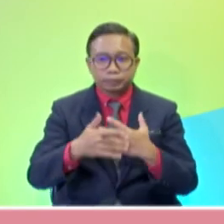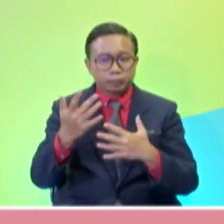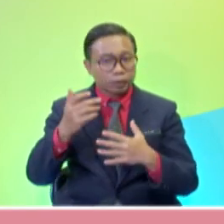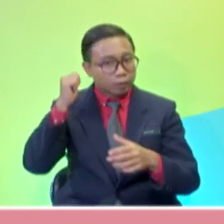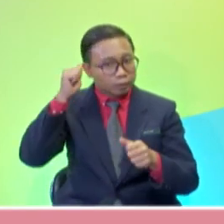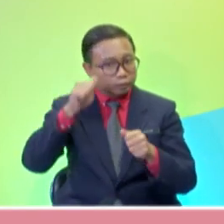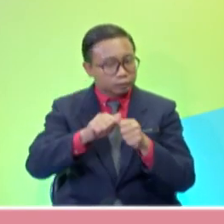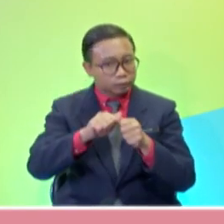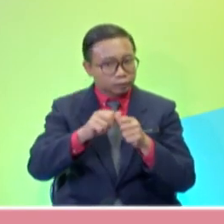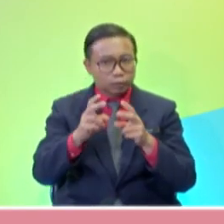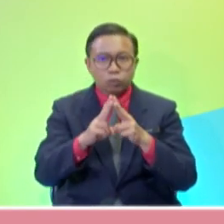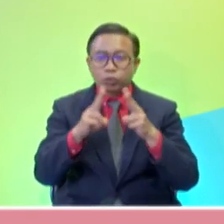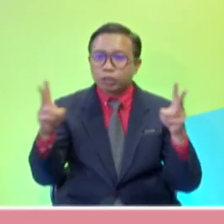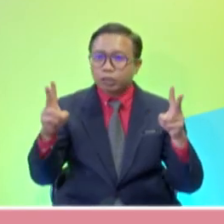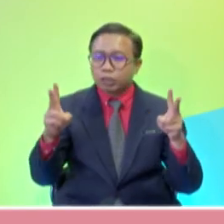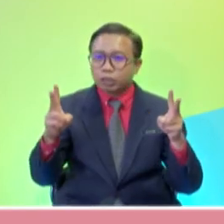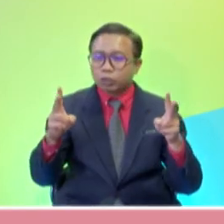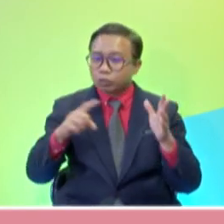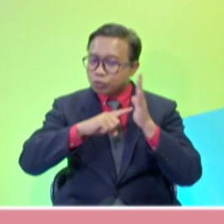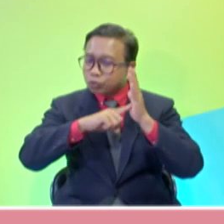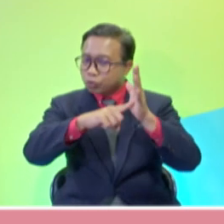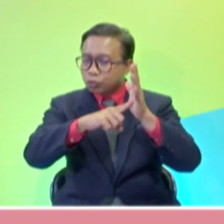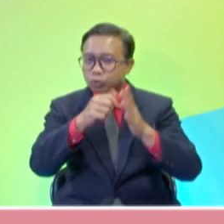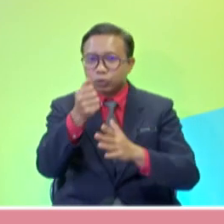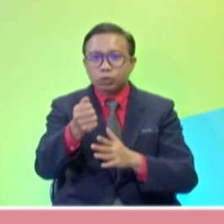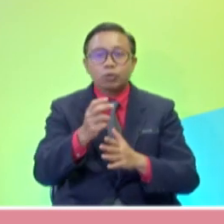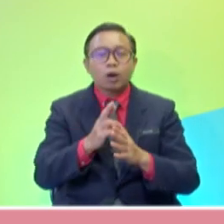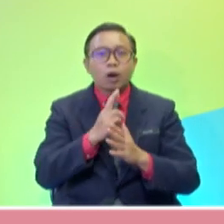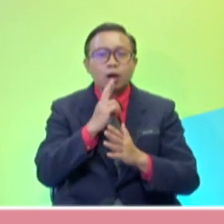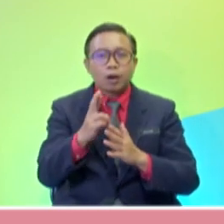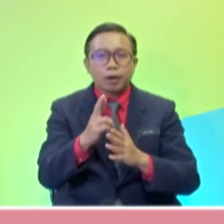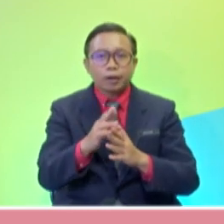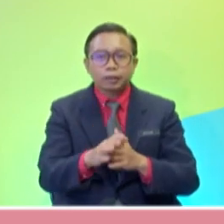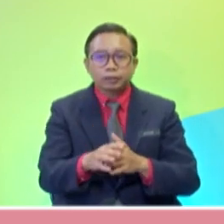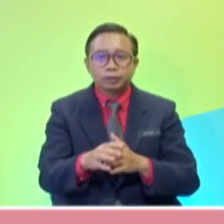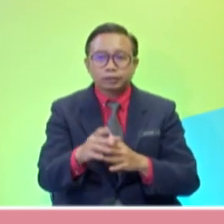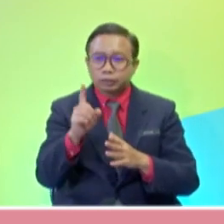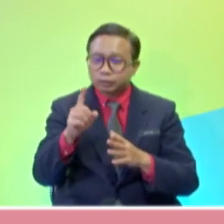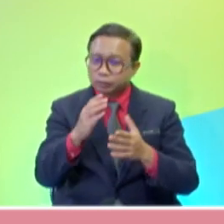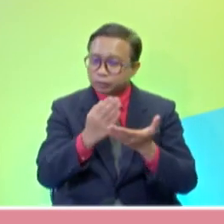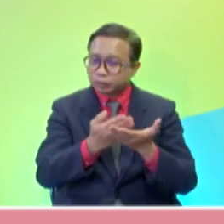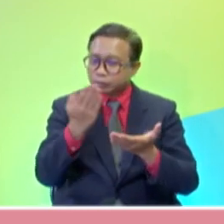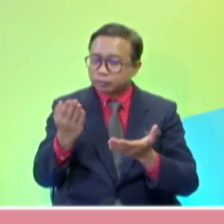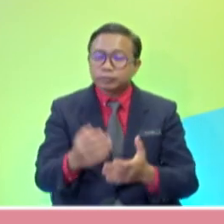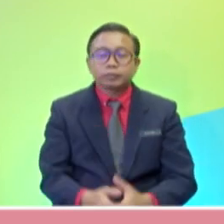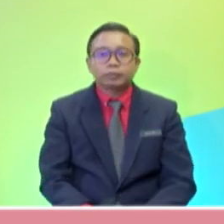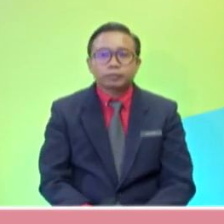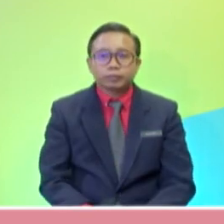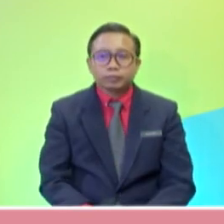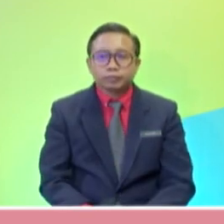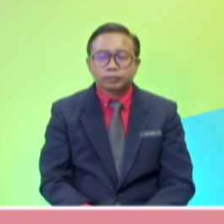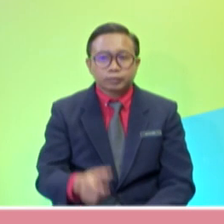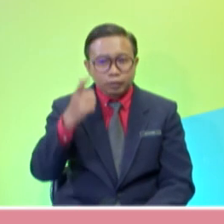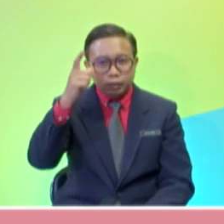use really to show or to emphasize that you are enthusiastic about something. Okay? All right, everybody, look